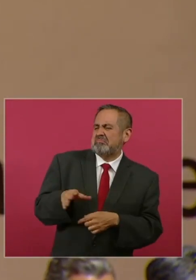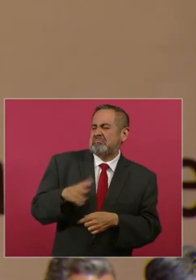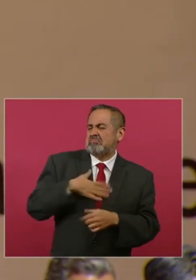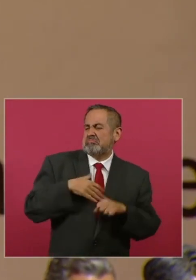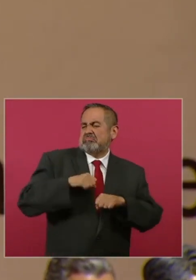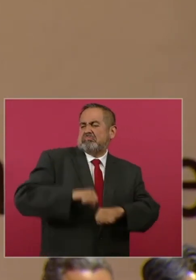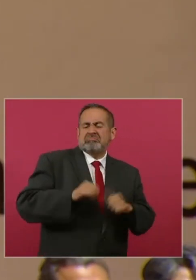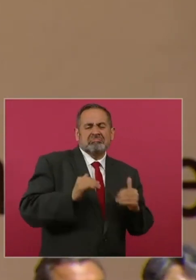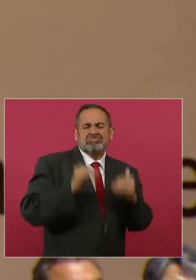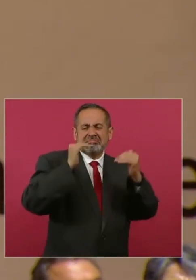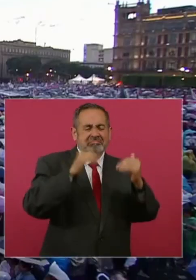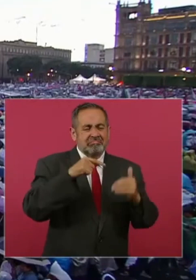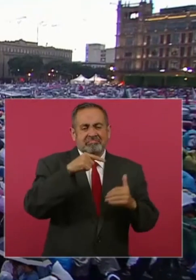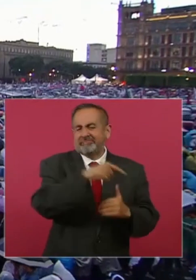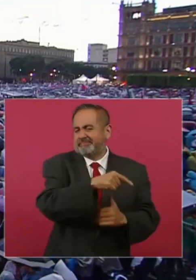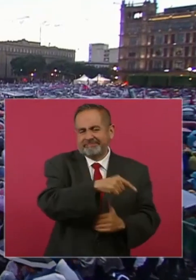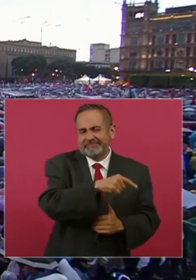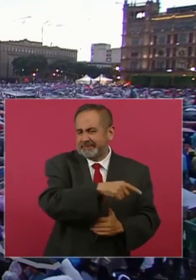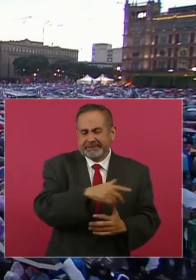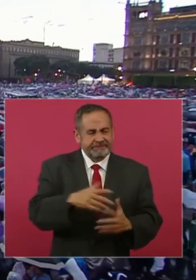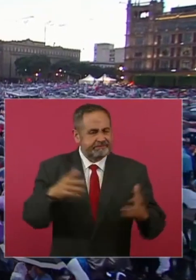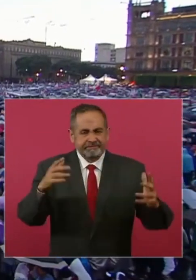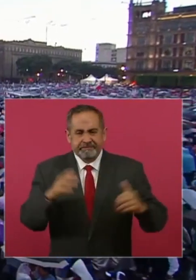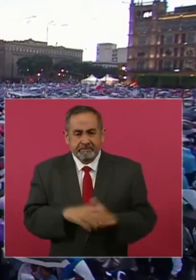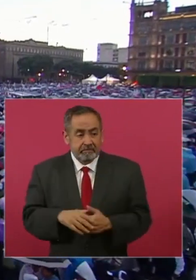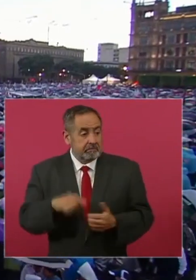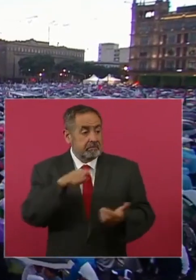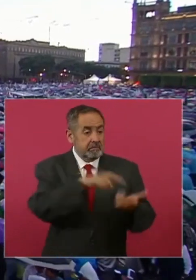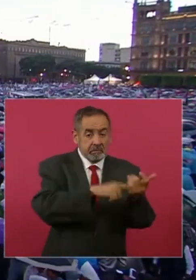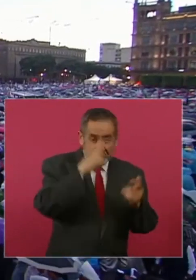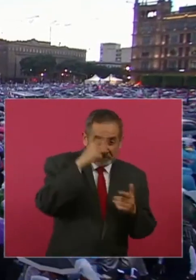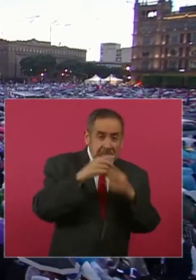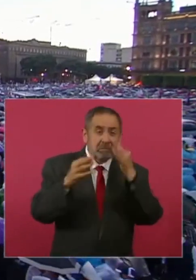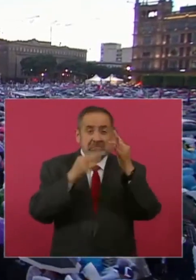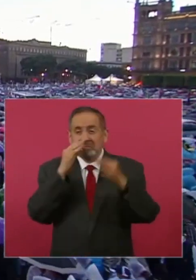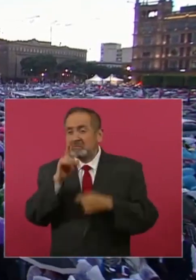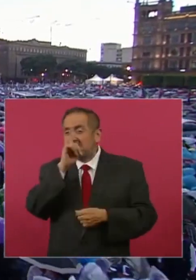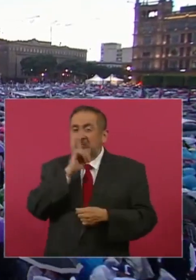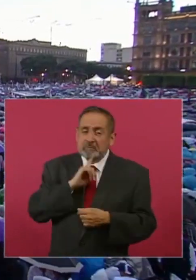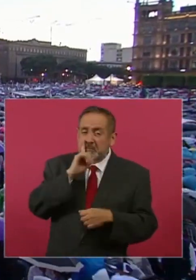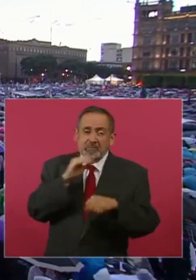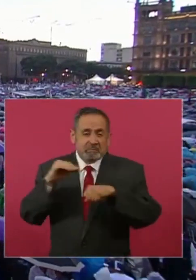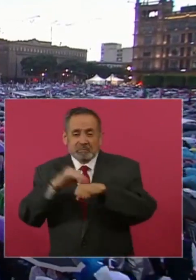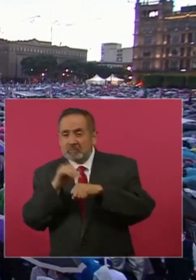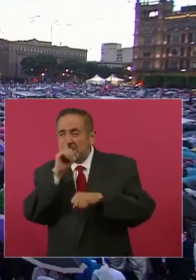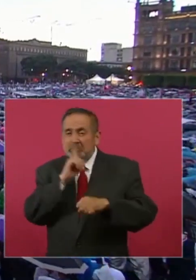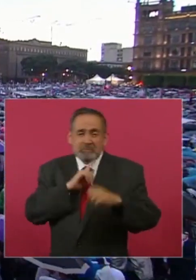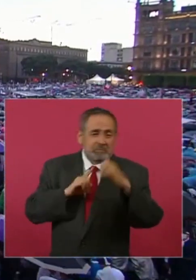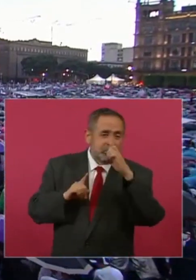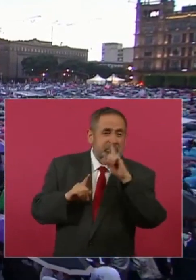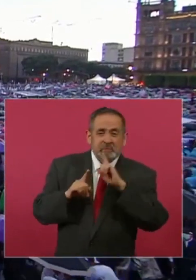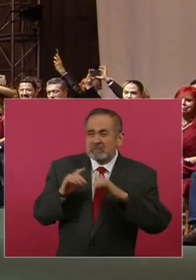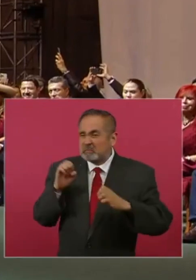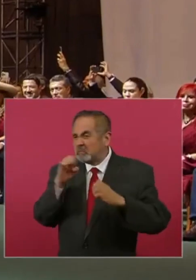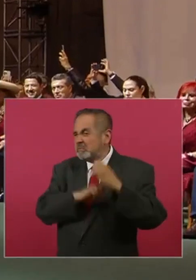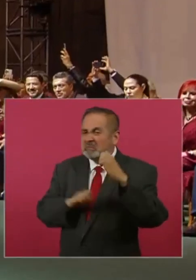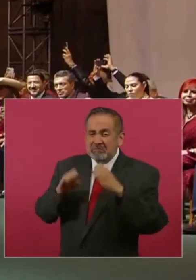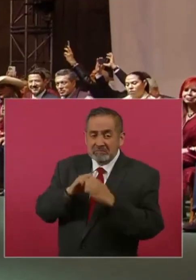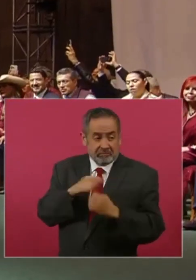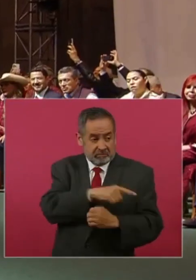they insult the people. They que con campañas de mentiras hatred, y calumnias lies,